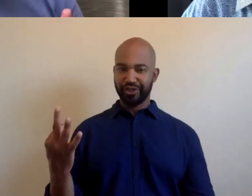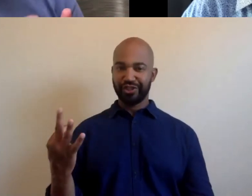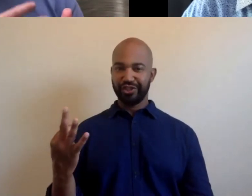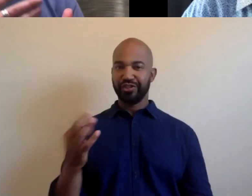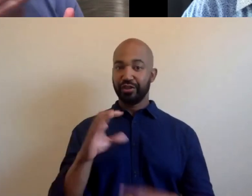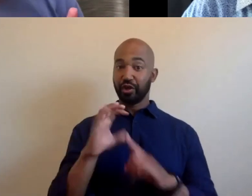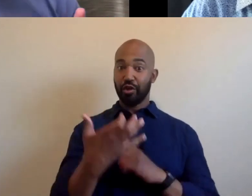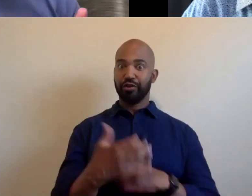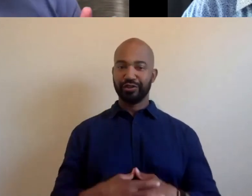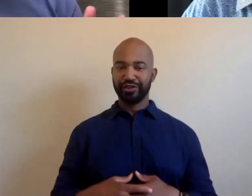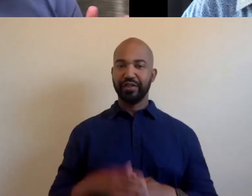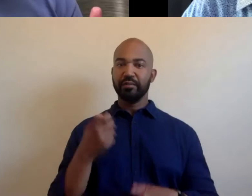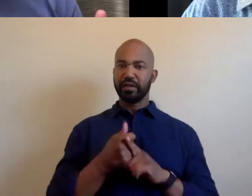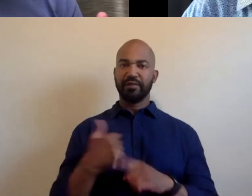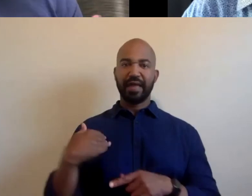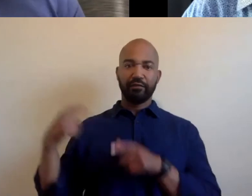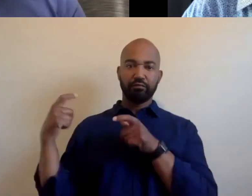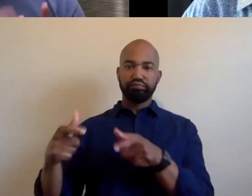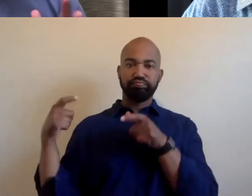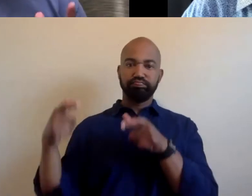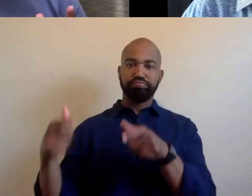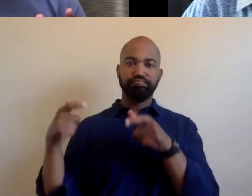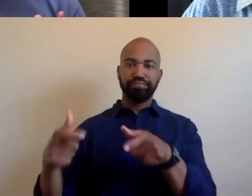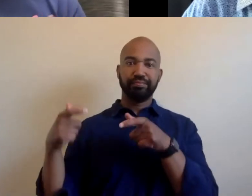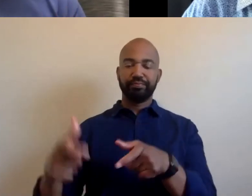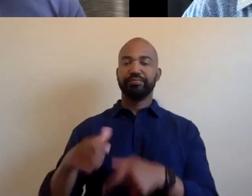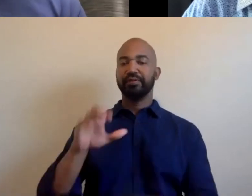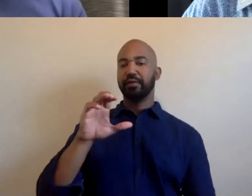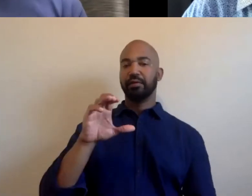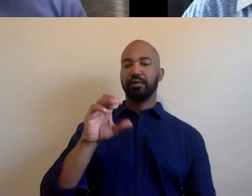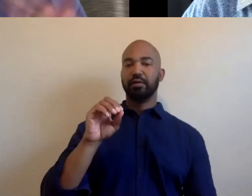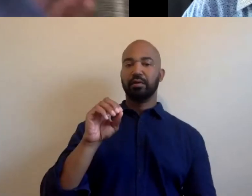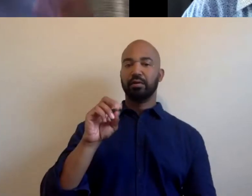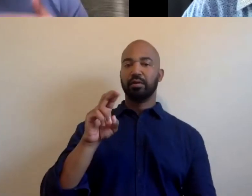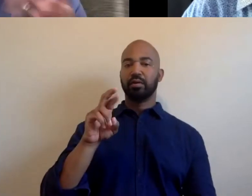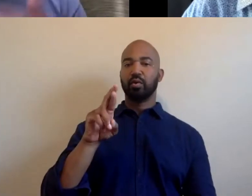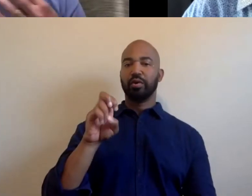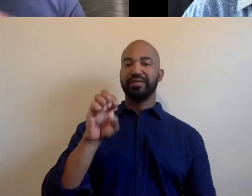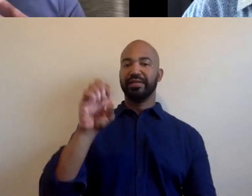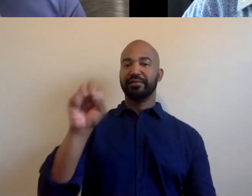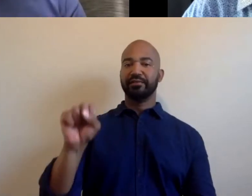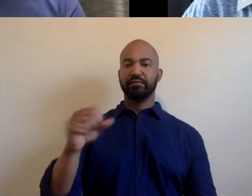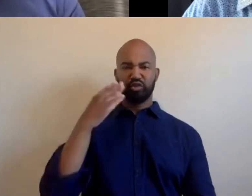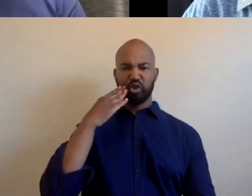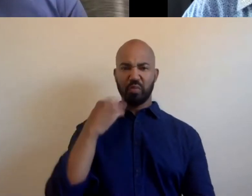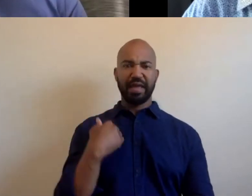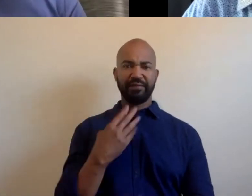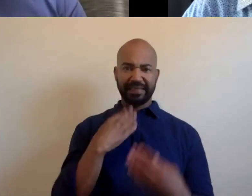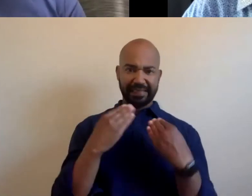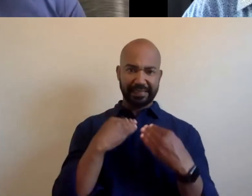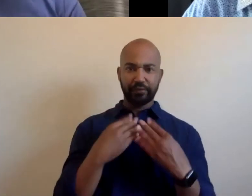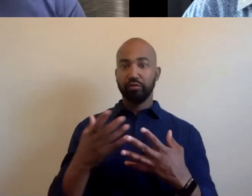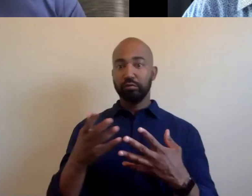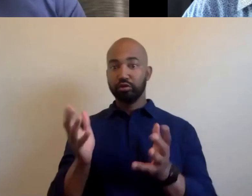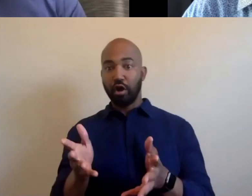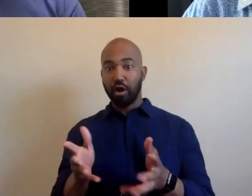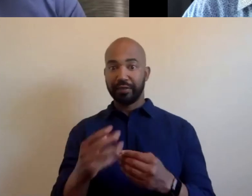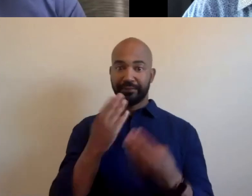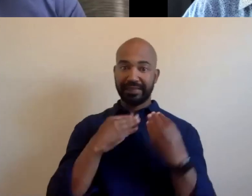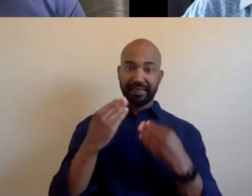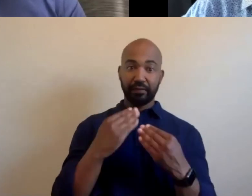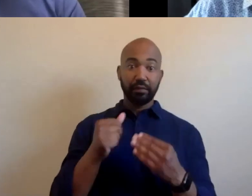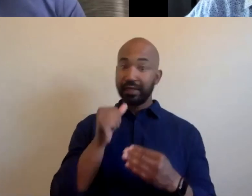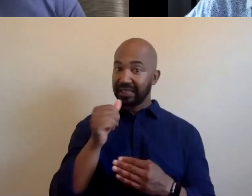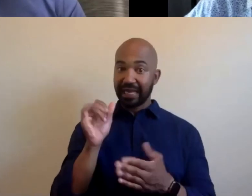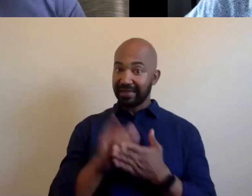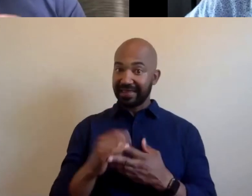they eat for hours and they go through it and they talk and they talk and they eat and they eat. It's not that they eat